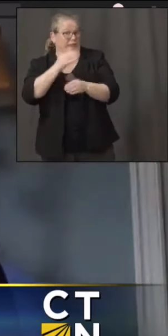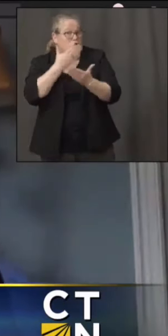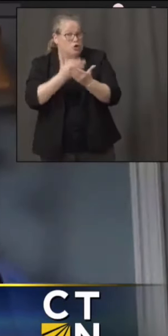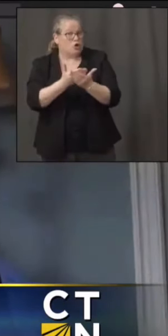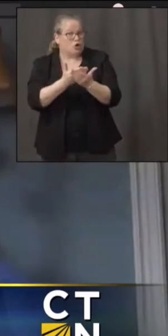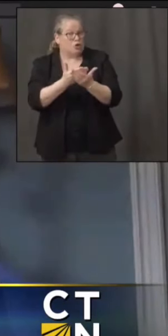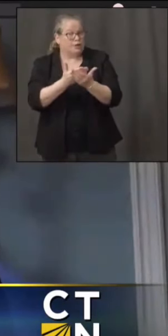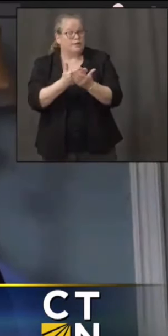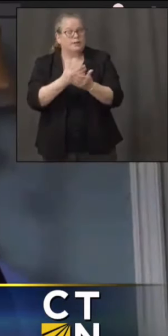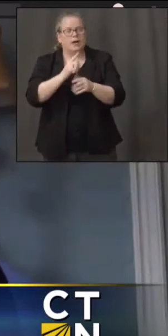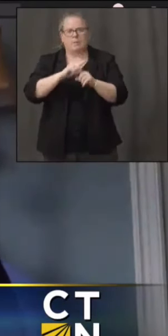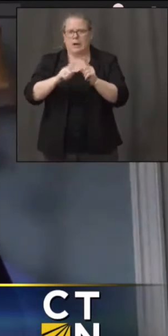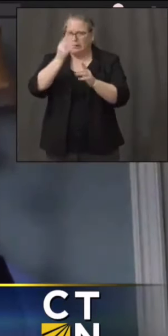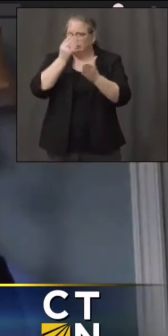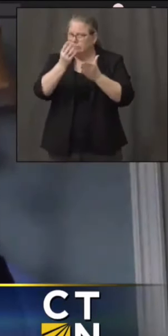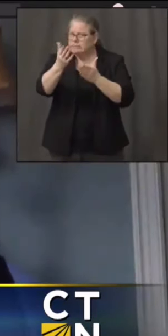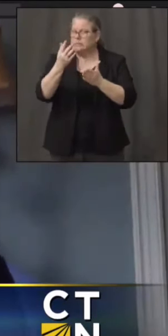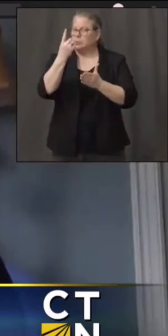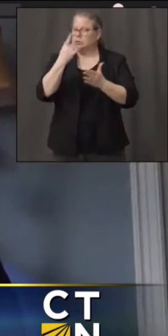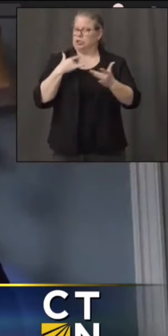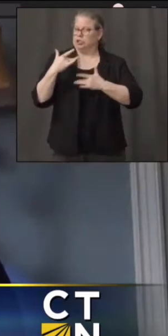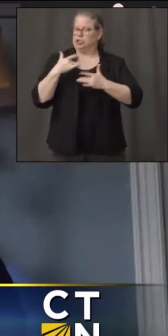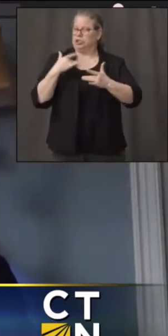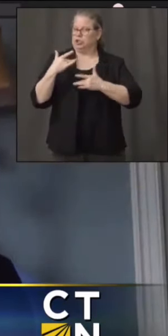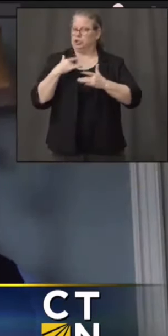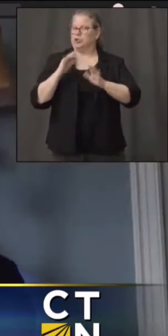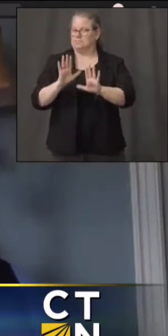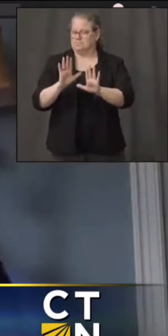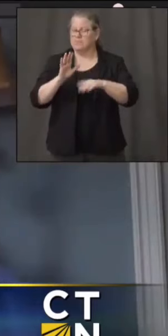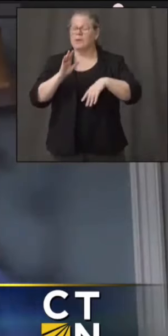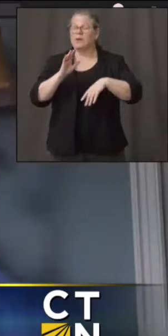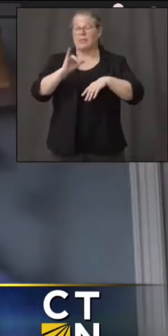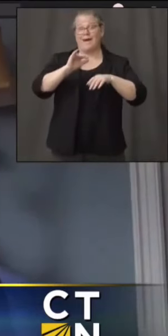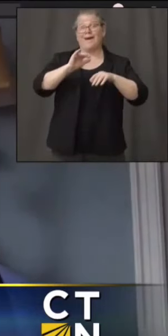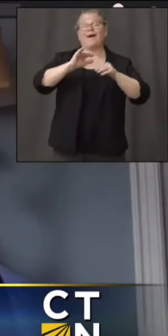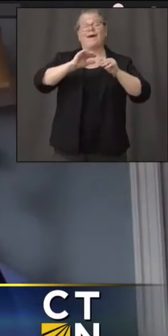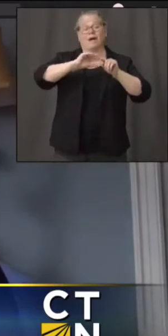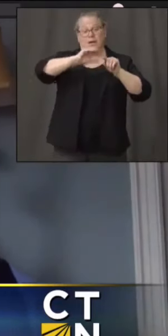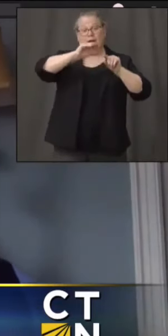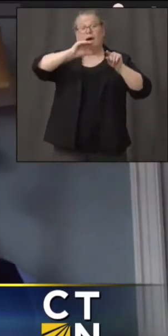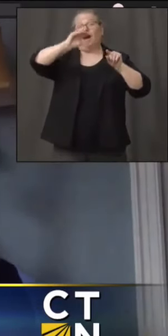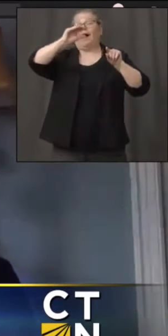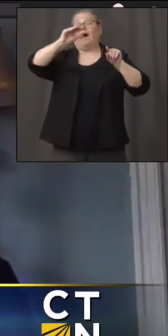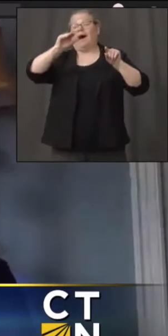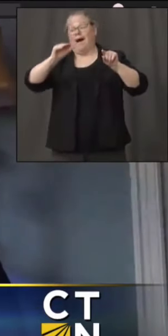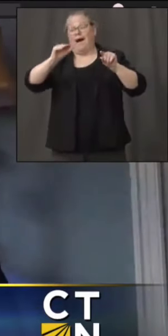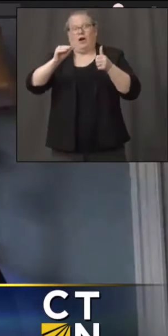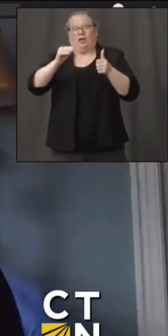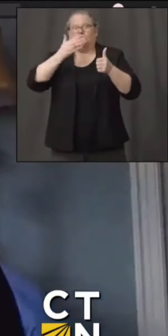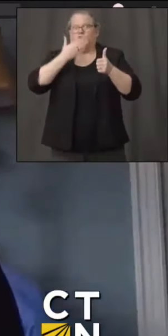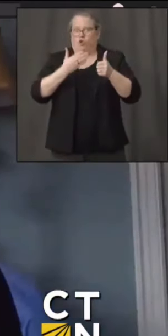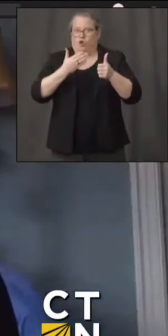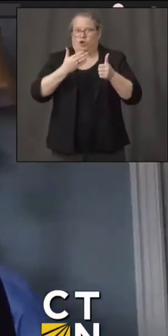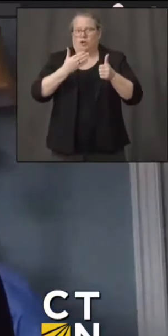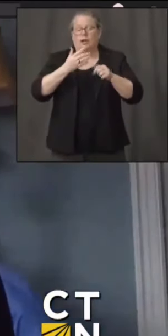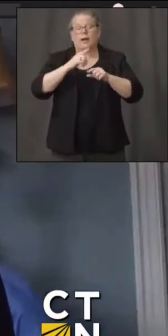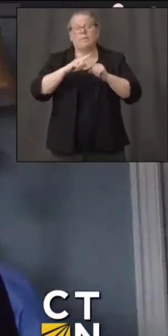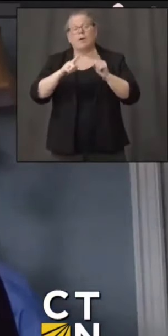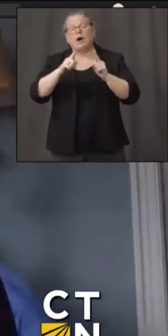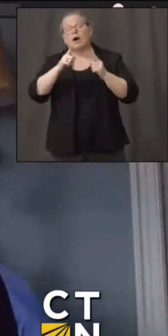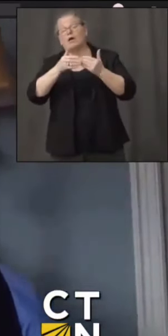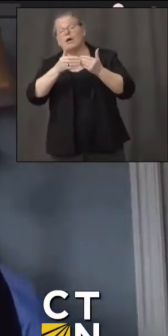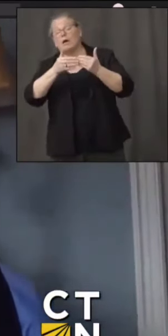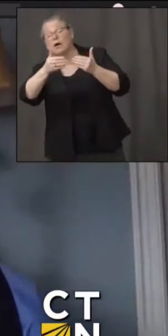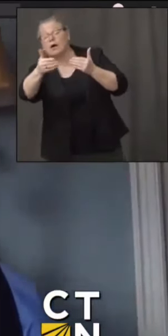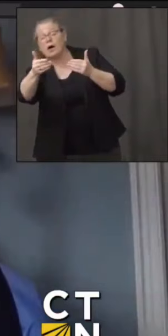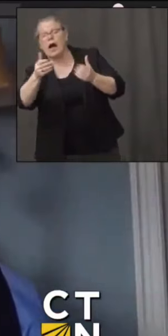the trends are encouraging, but the number of cases that we still have are far